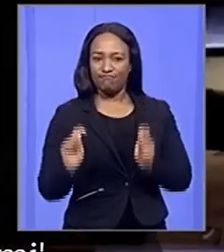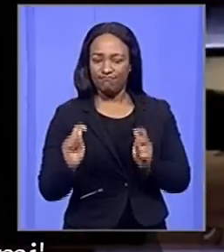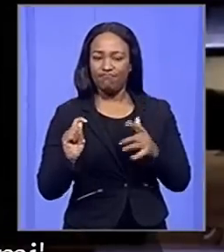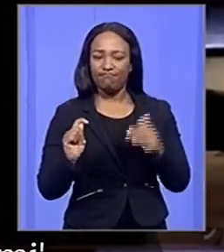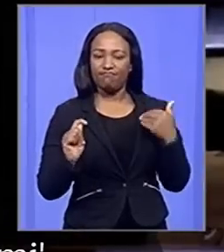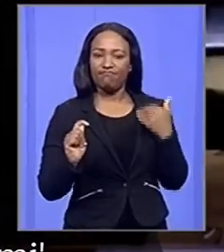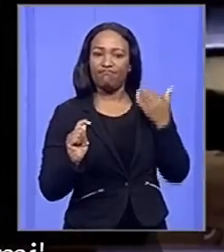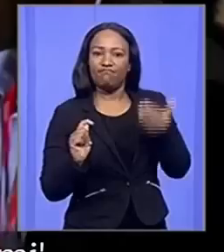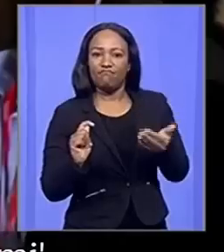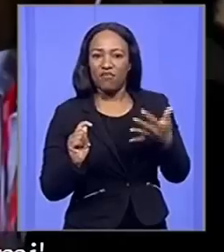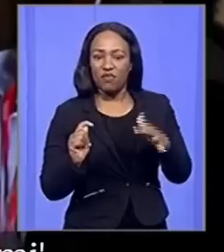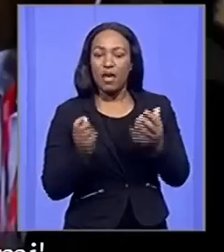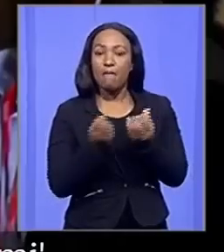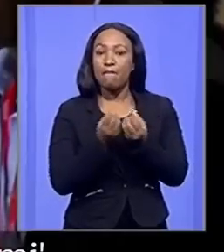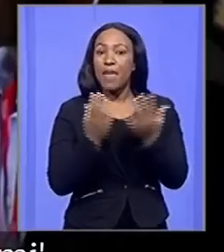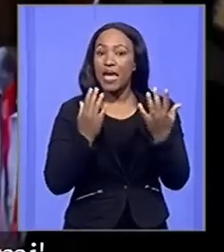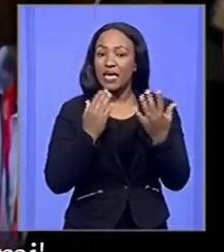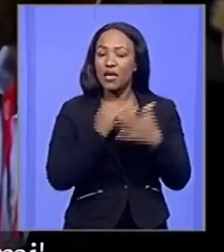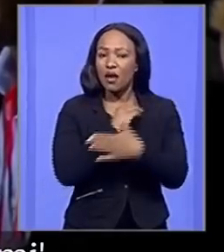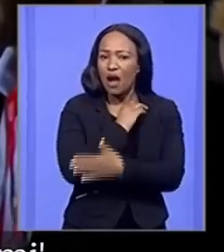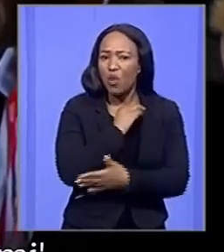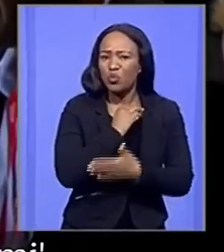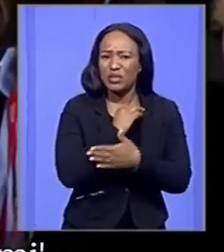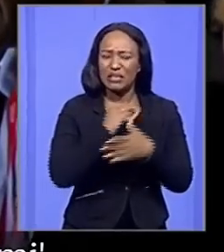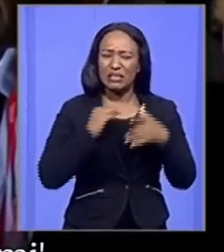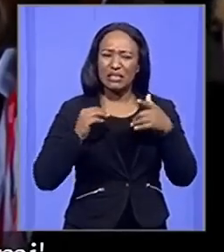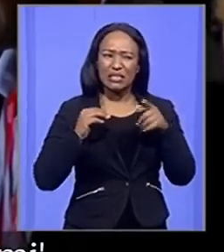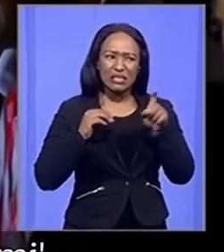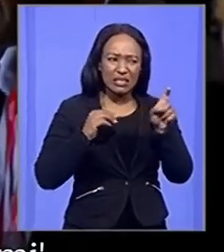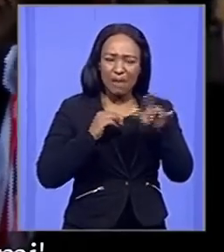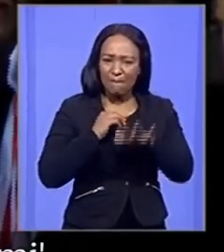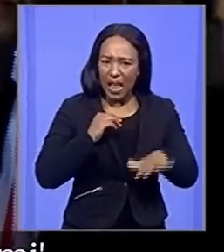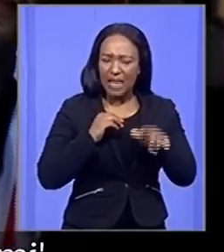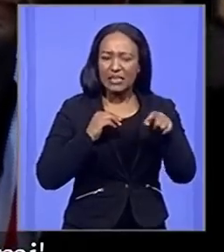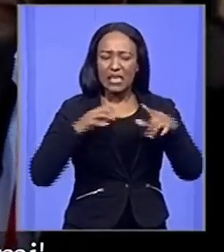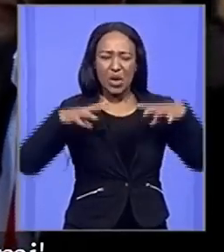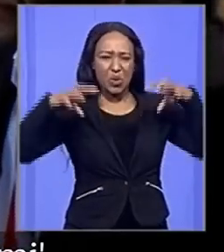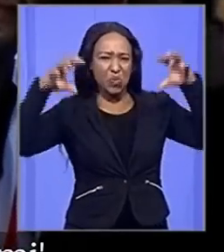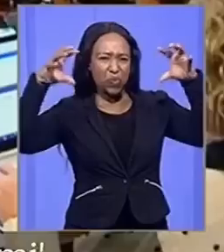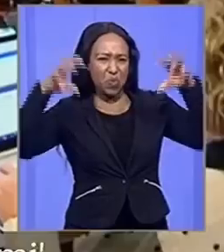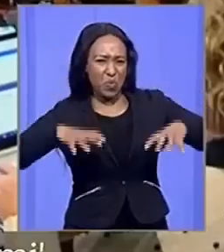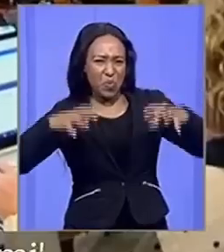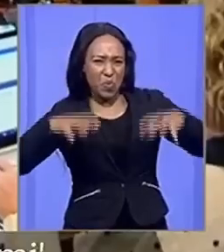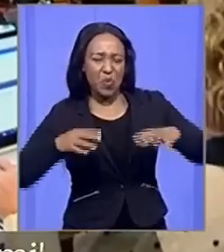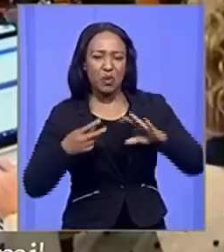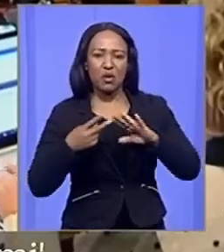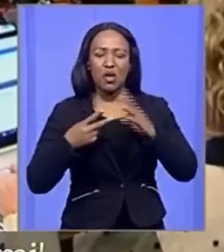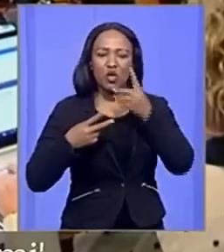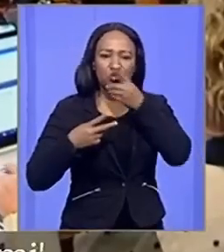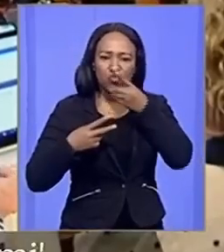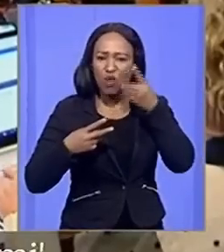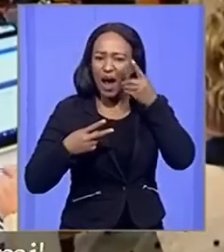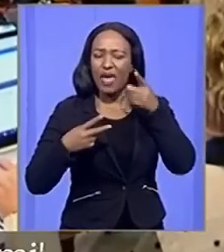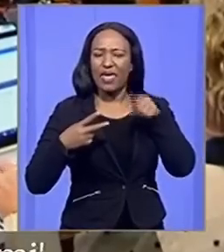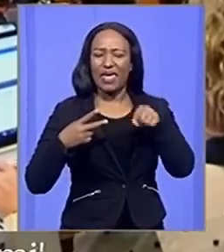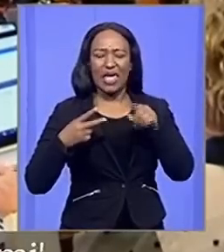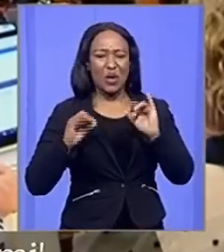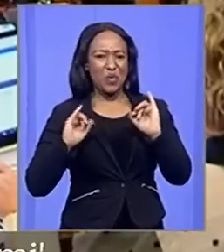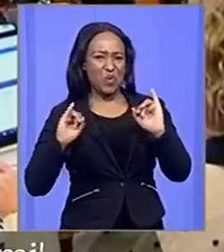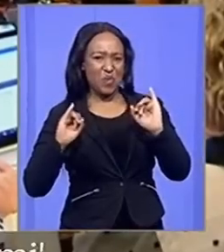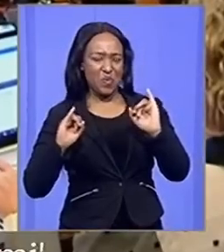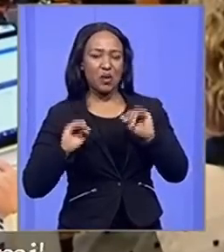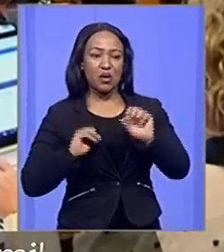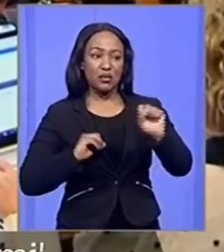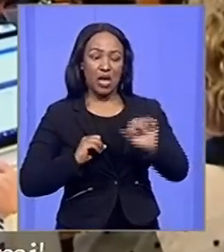kgolo dikarolong tše dintši tša lefase ka dipula tša matlaka dibe madimo le komelelo ya go se fele. Mmušo wa Afrika Borwa o hlatha